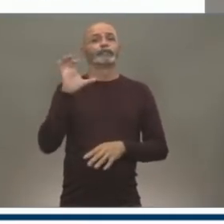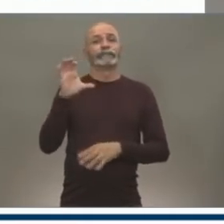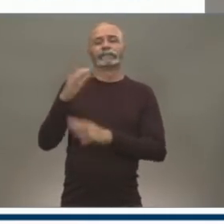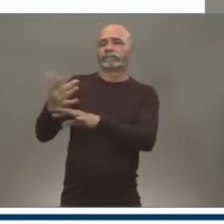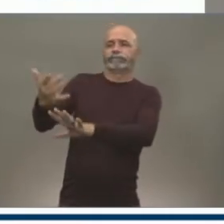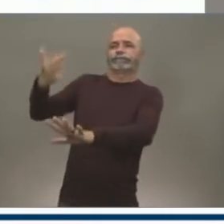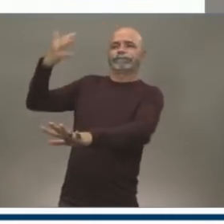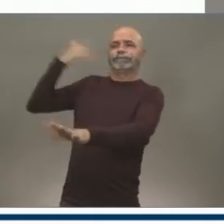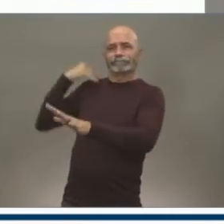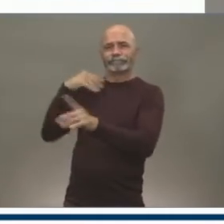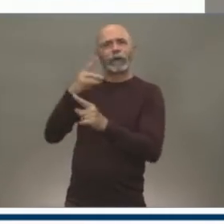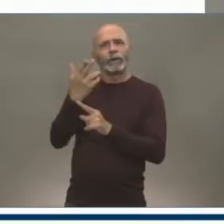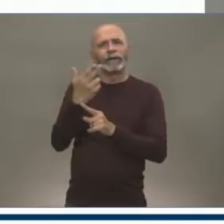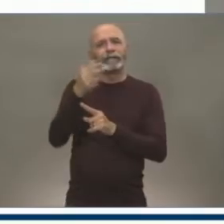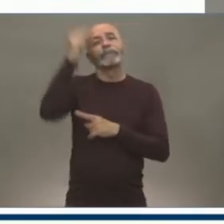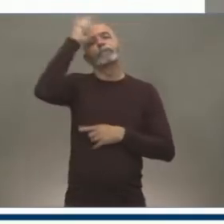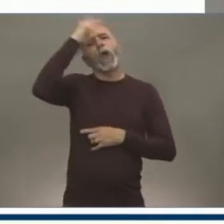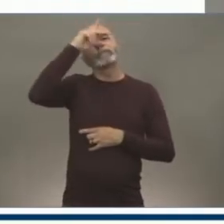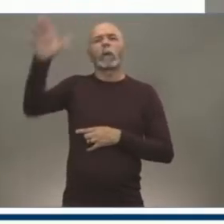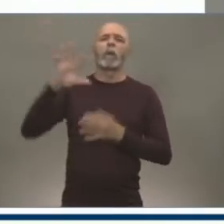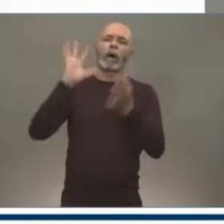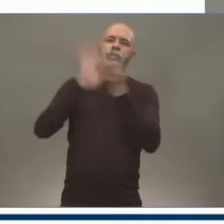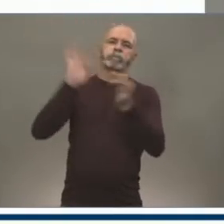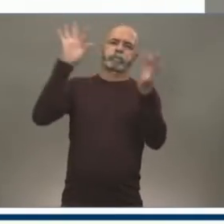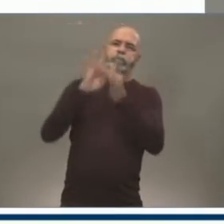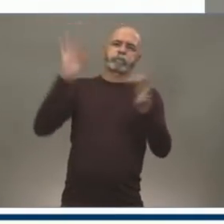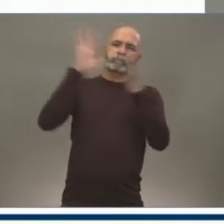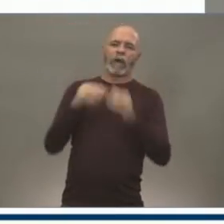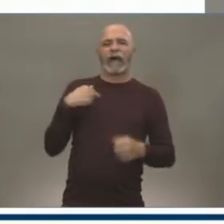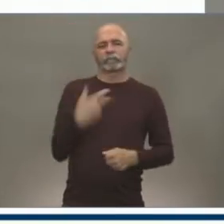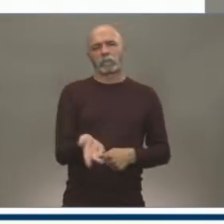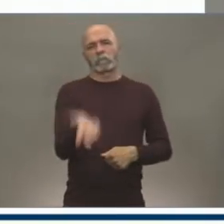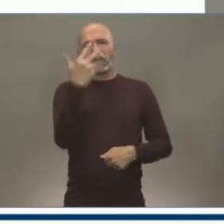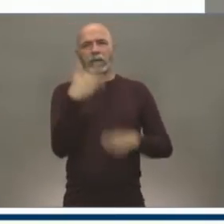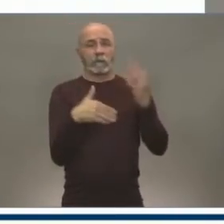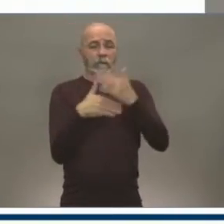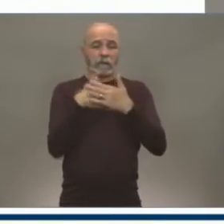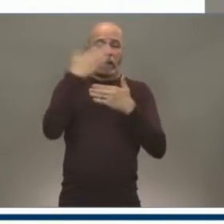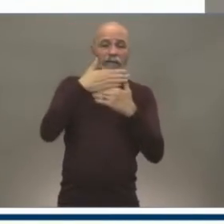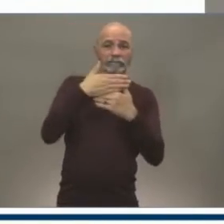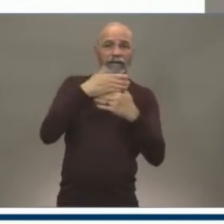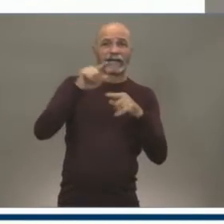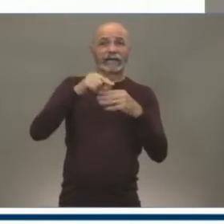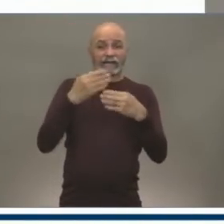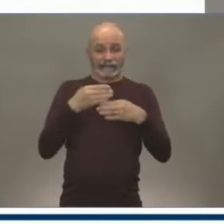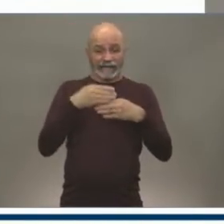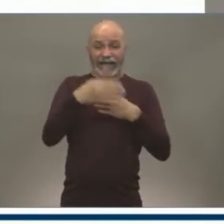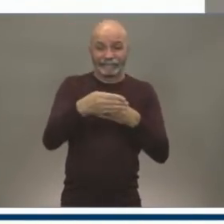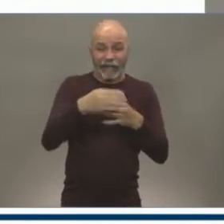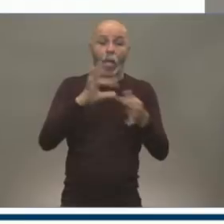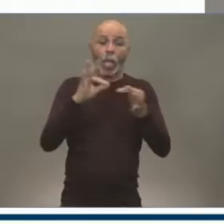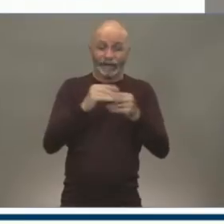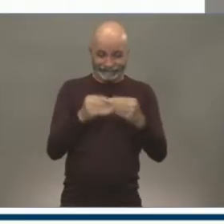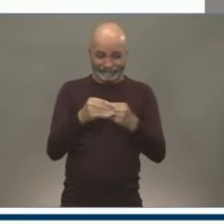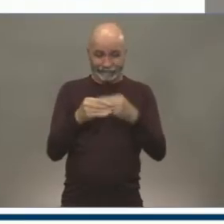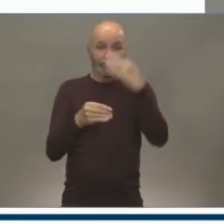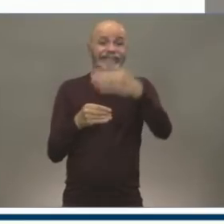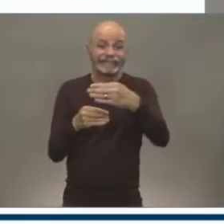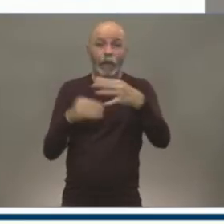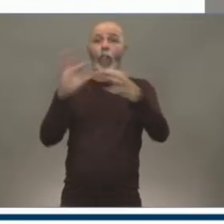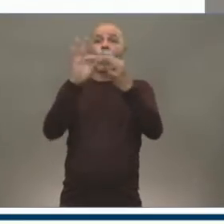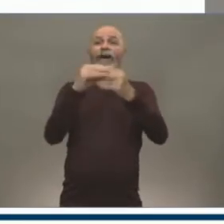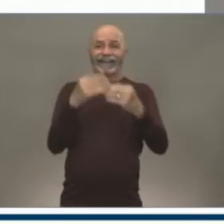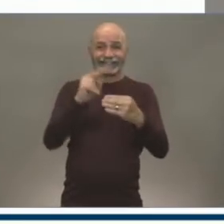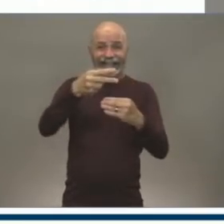3 gates that your words should pass through. First gate, is it true? Second gate, is it kind? Third gate, is it helpful?